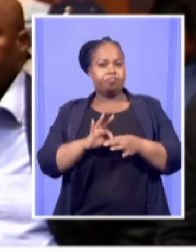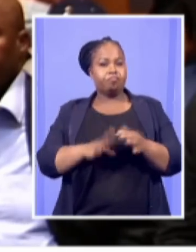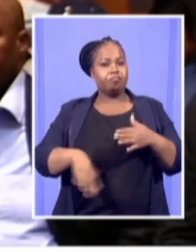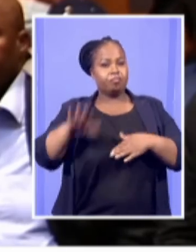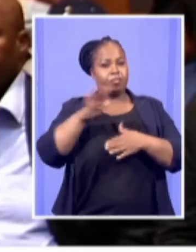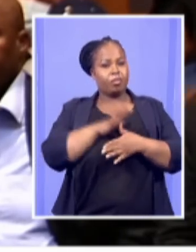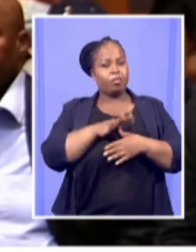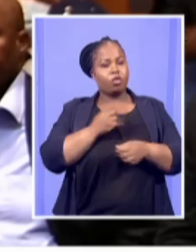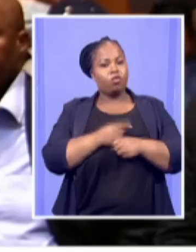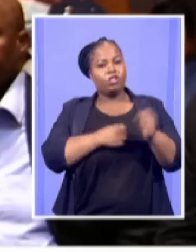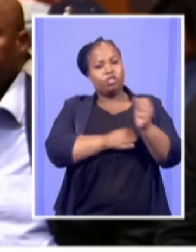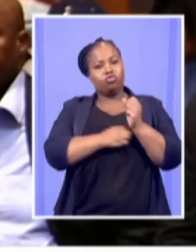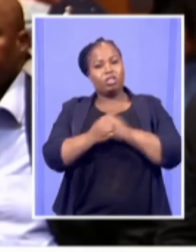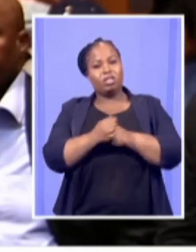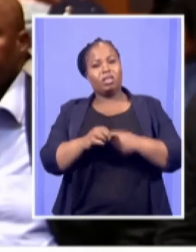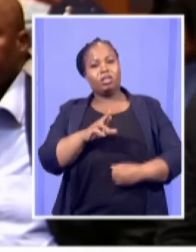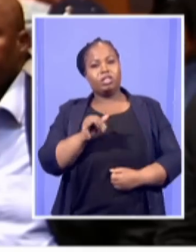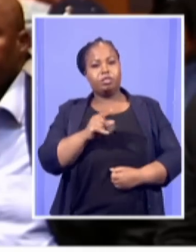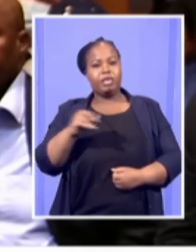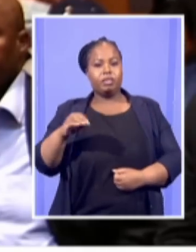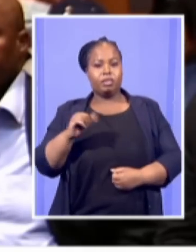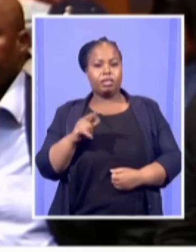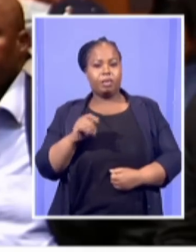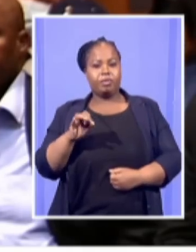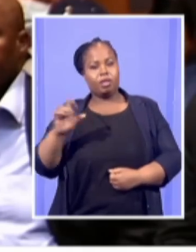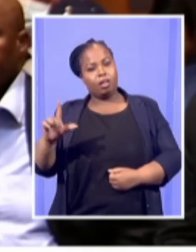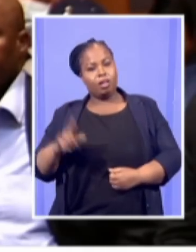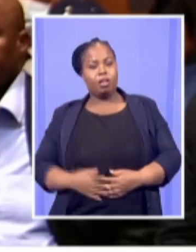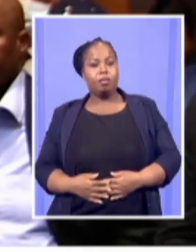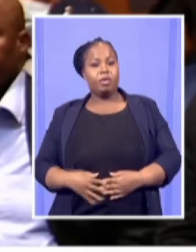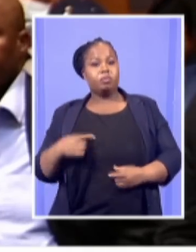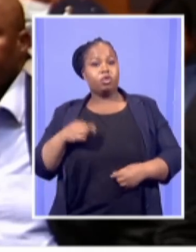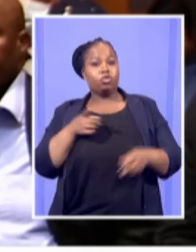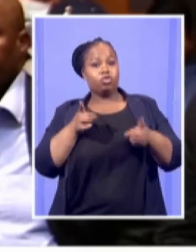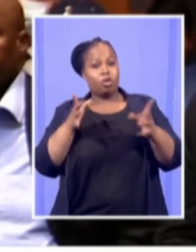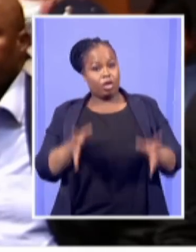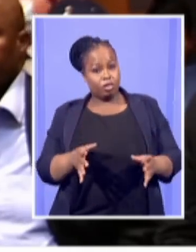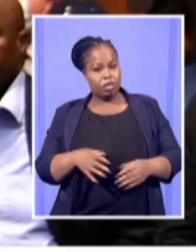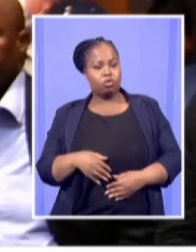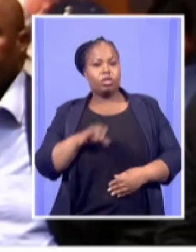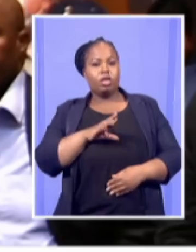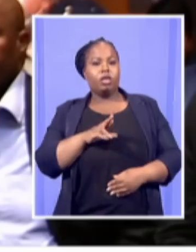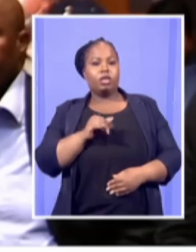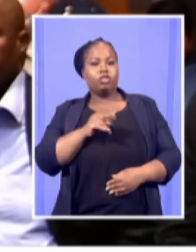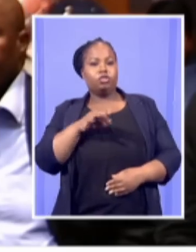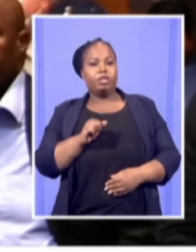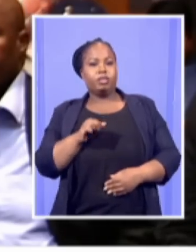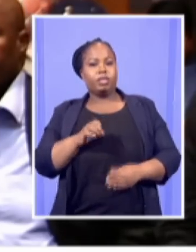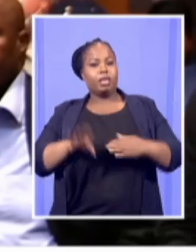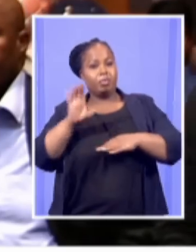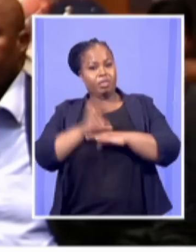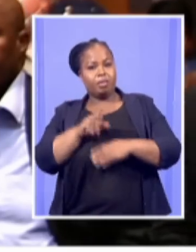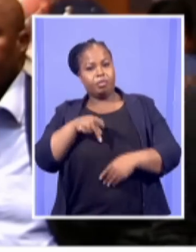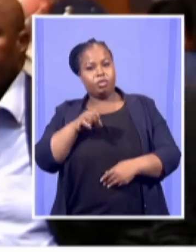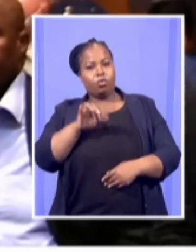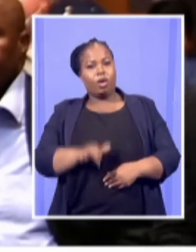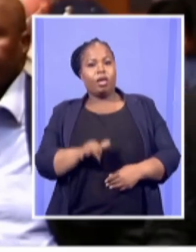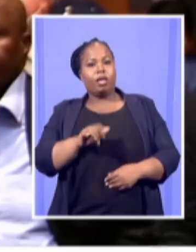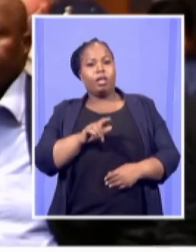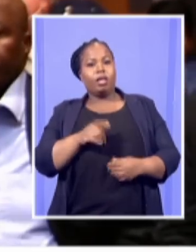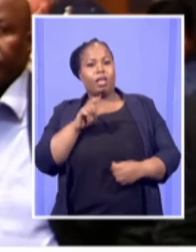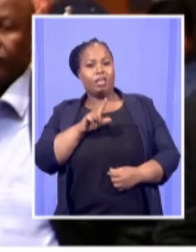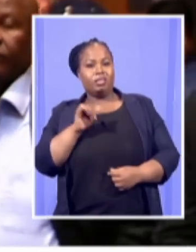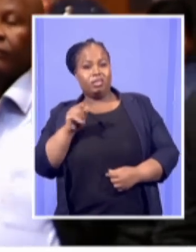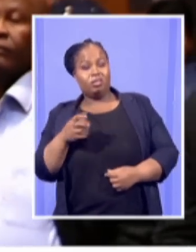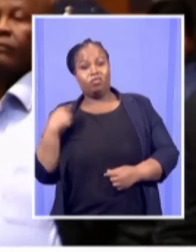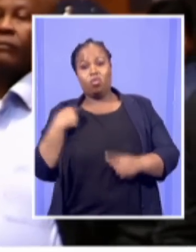business structure of Regiments Capital. I acted as a Director of Regiments Capital Pty Limited from 2004 until a